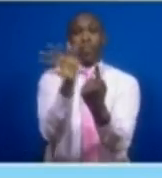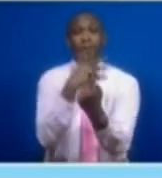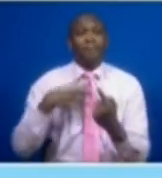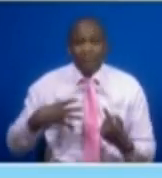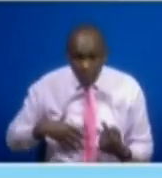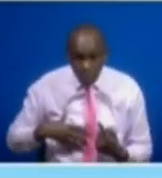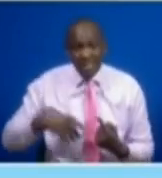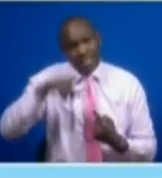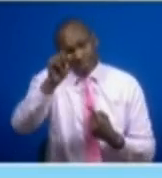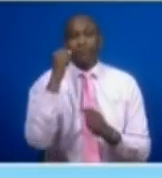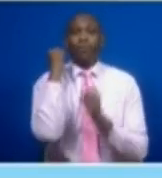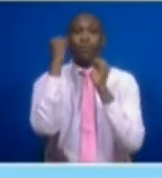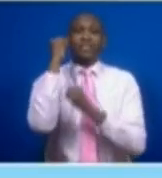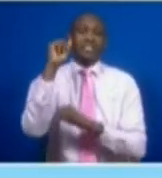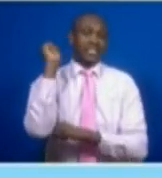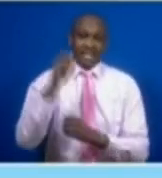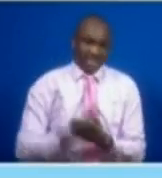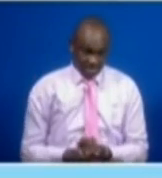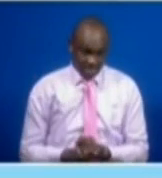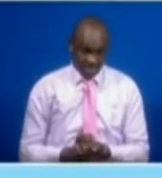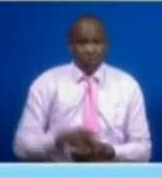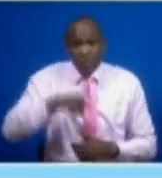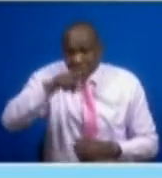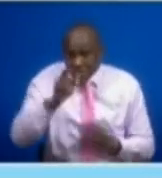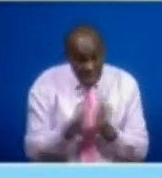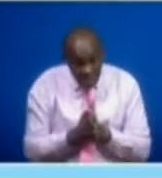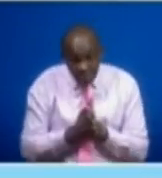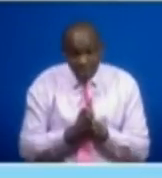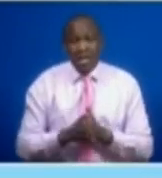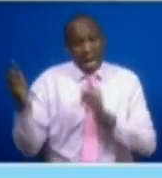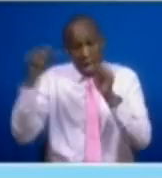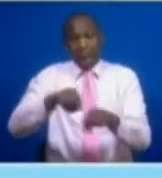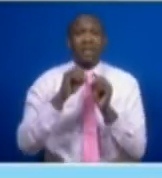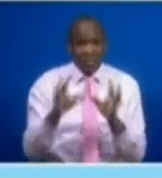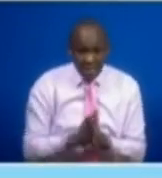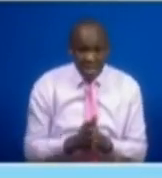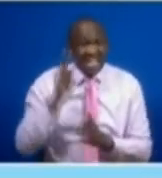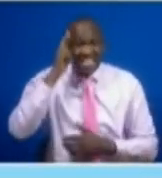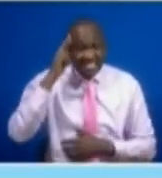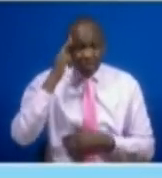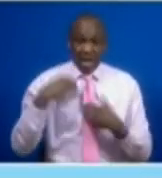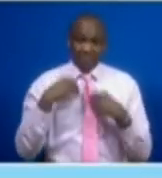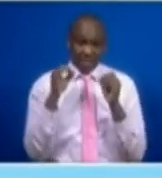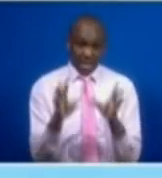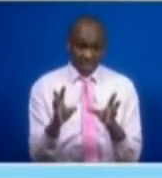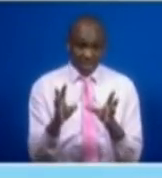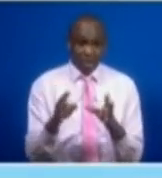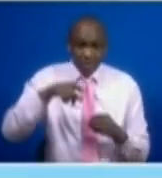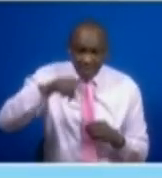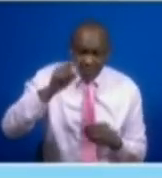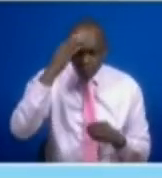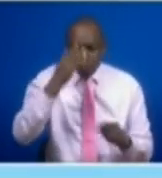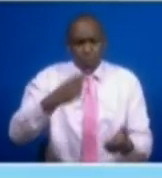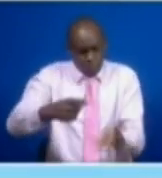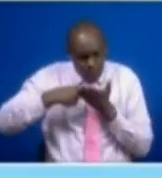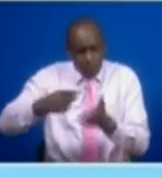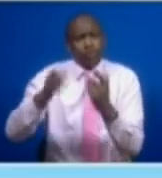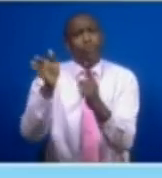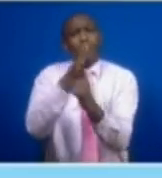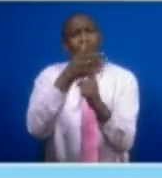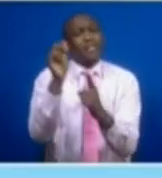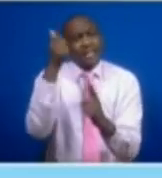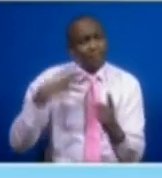for conducting politics in this country. That you do not present yourself with reason and measured discourse to persuade